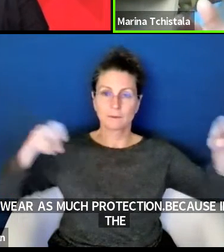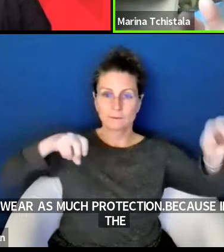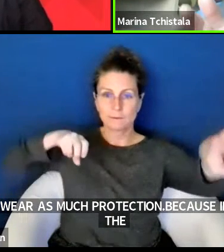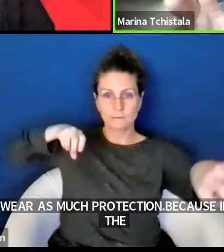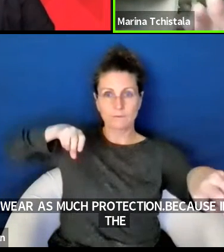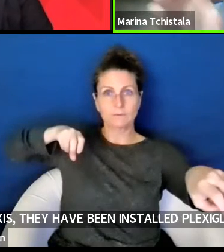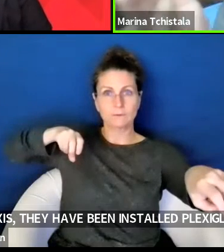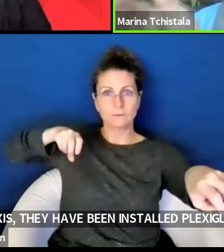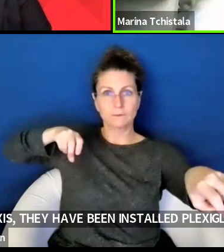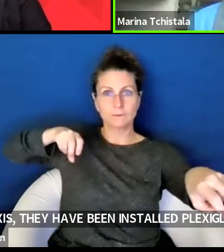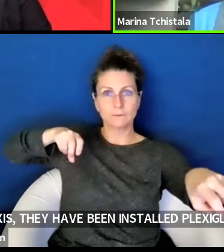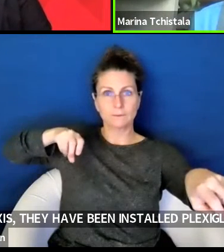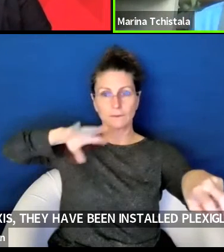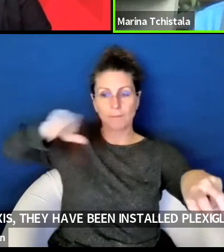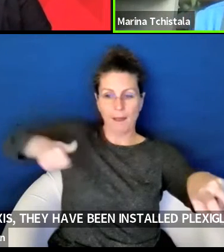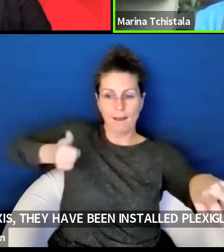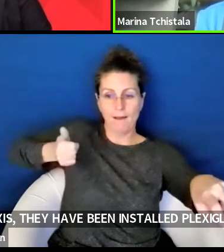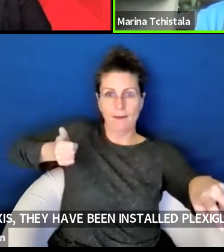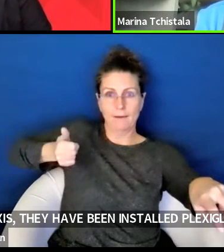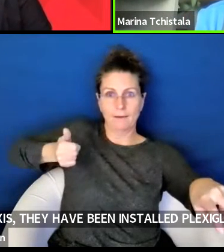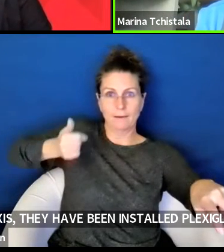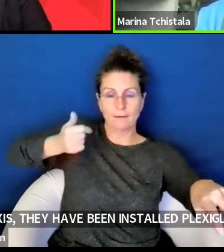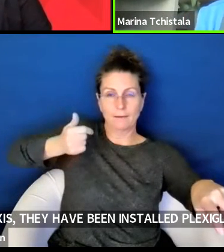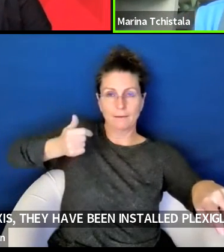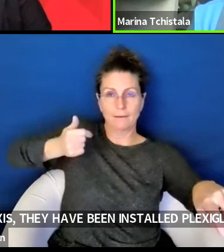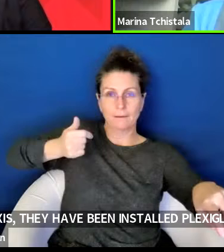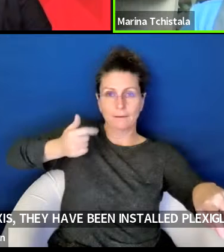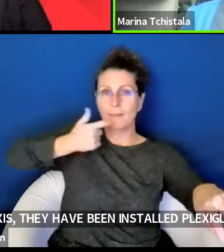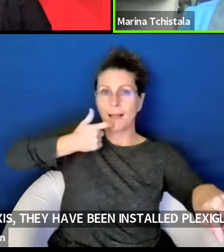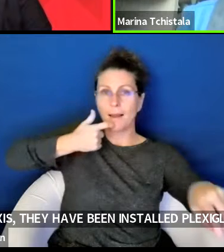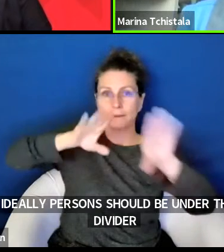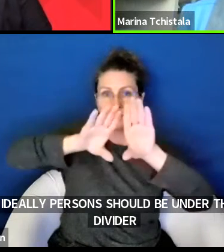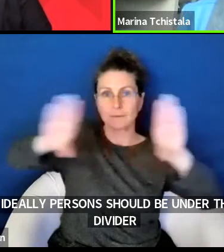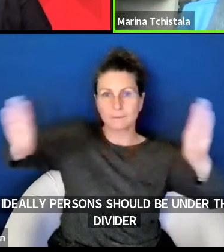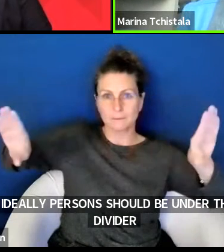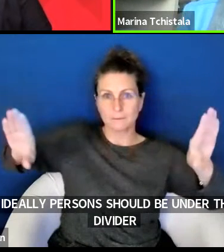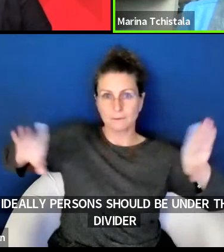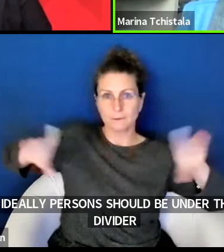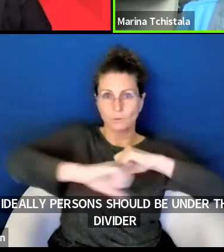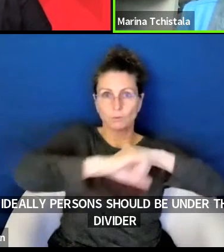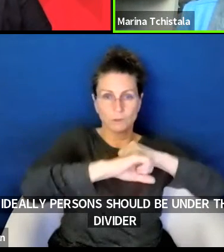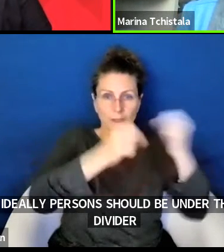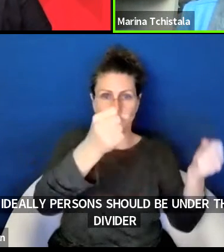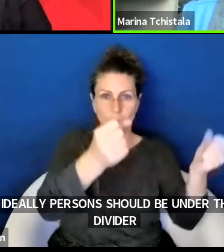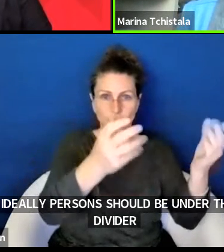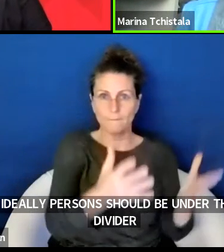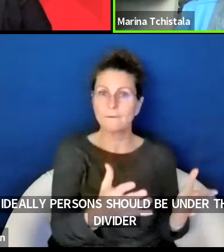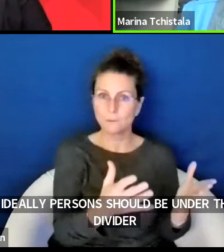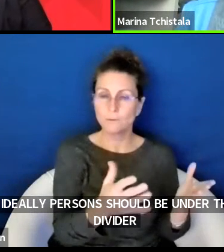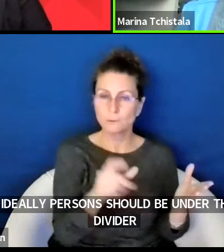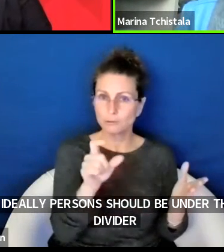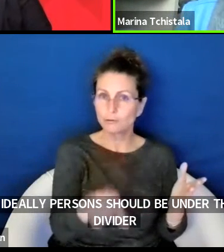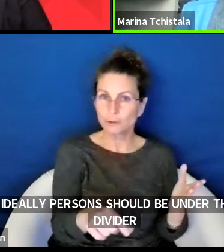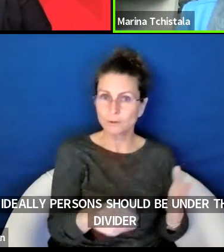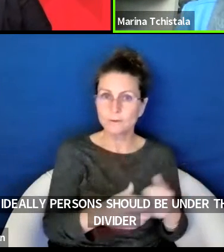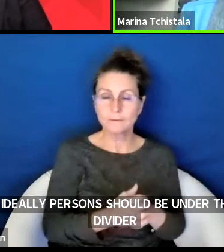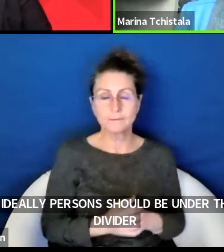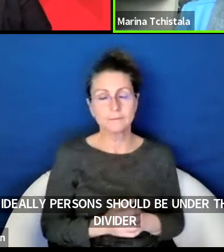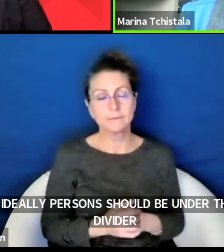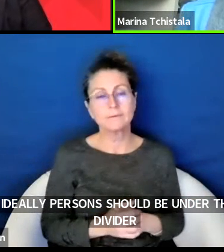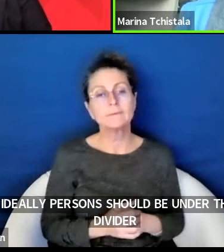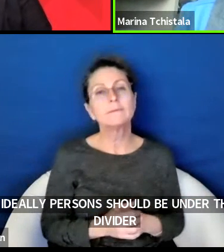divider just to protect the driver. Or also, you can call